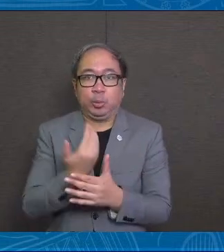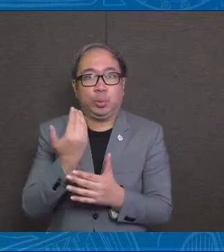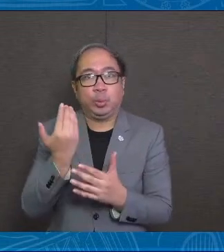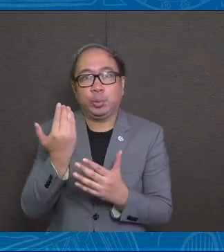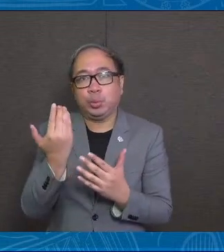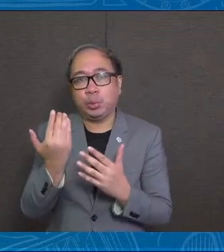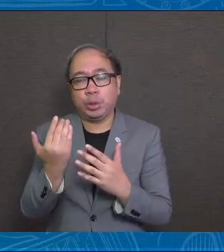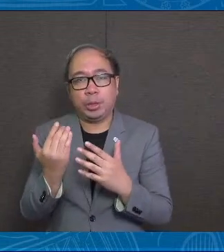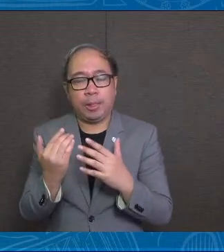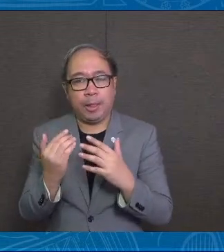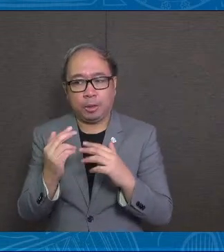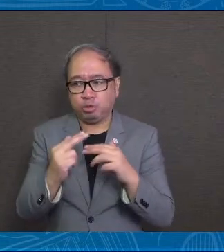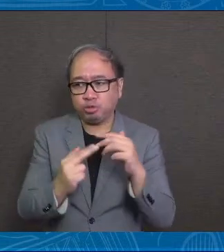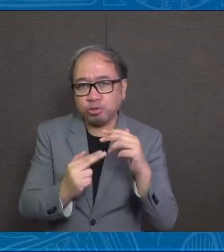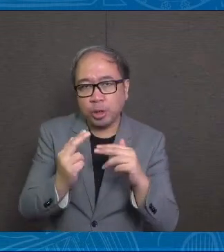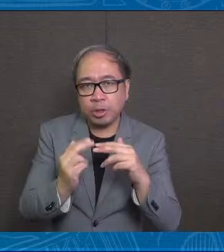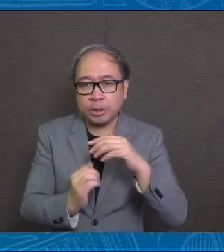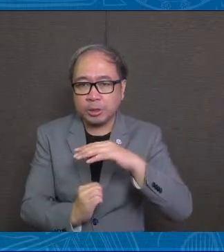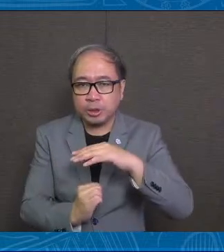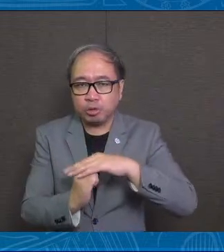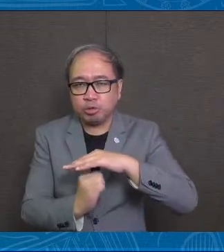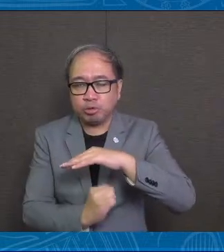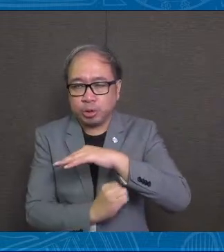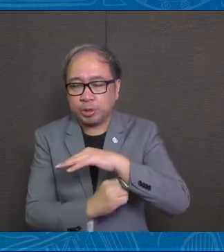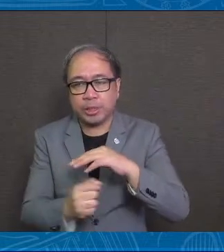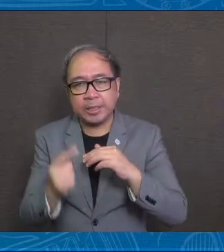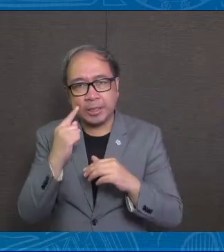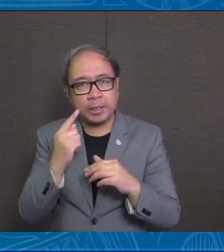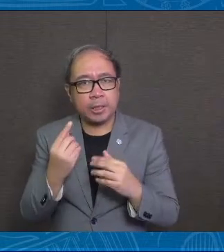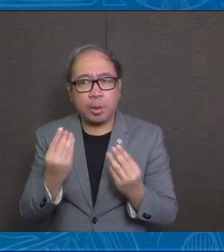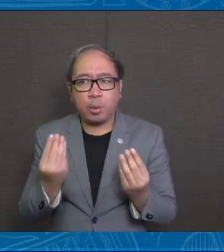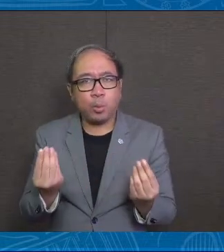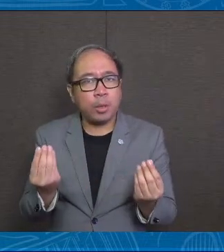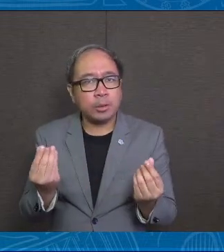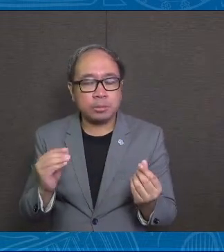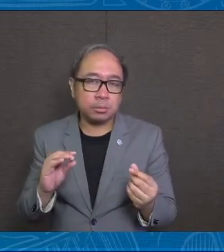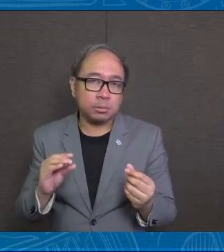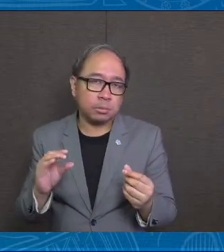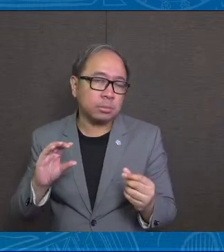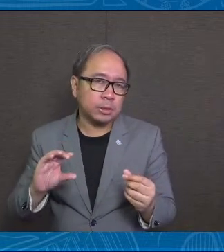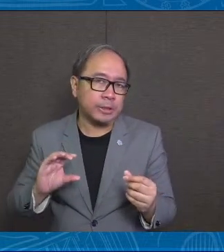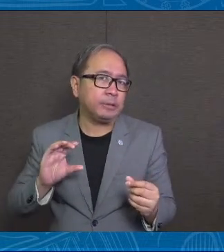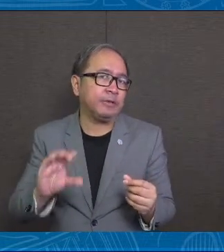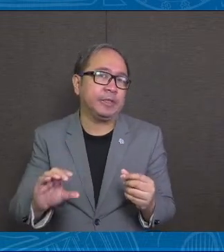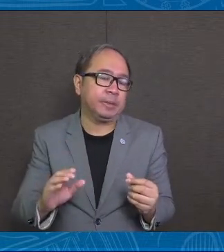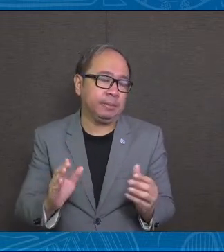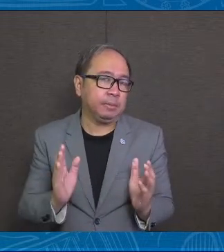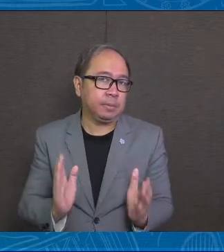and so I think the quality of investment is the key. Second one, I think we need to